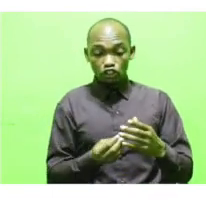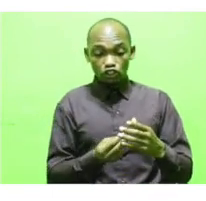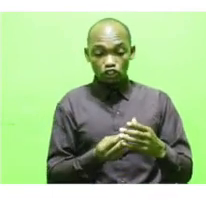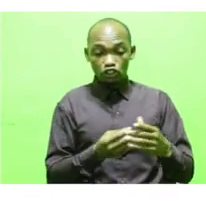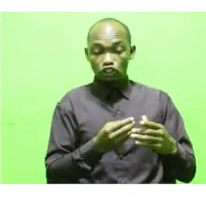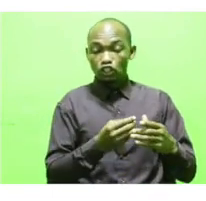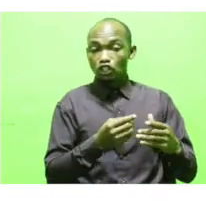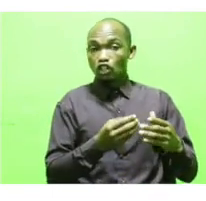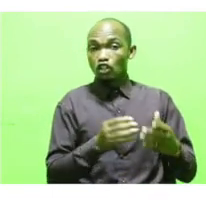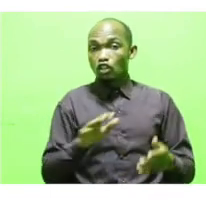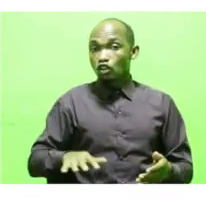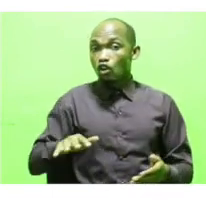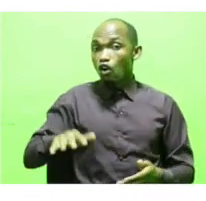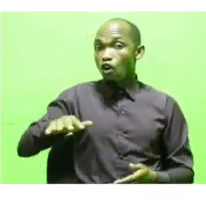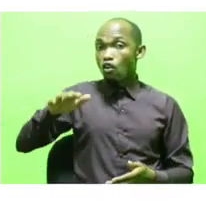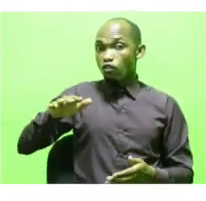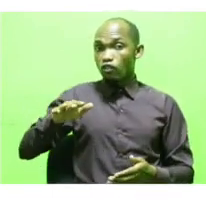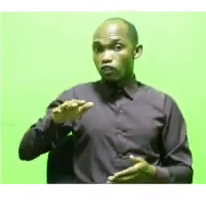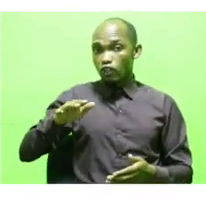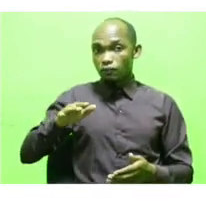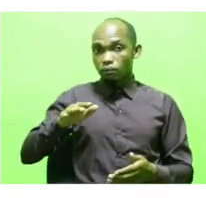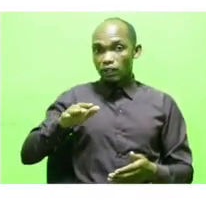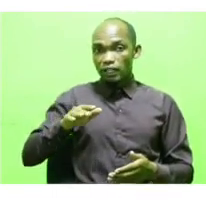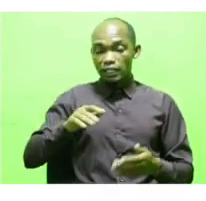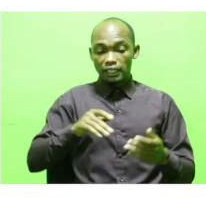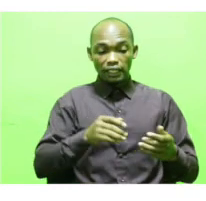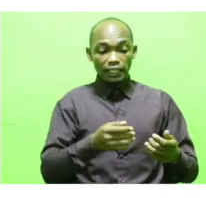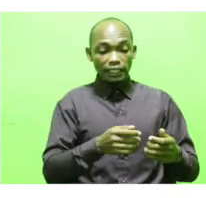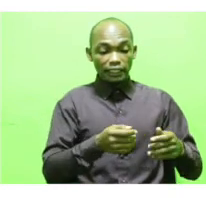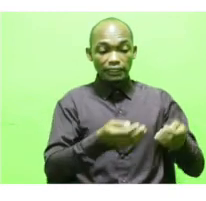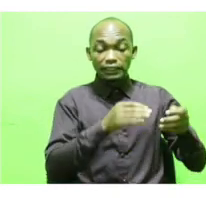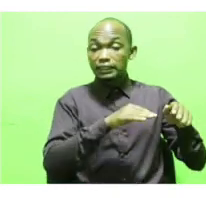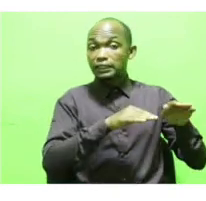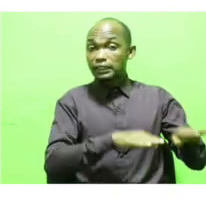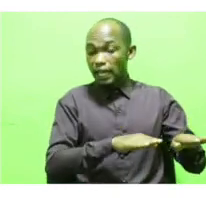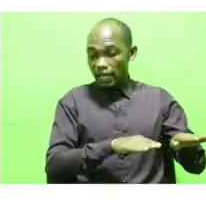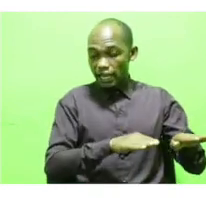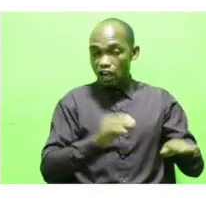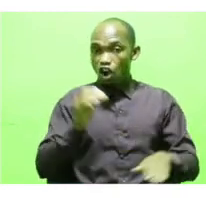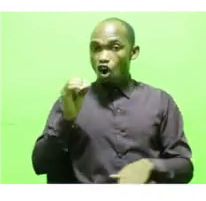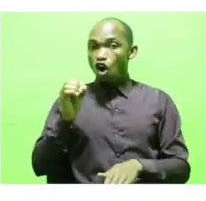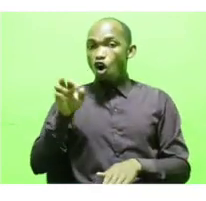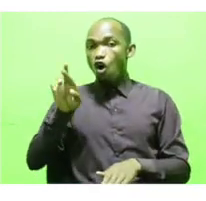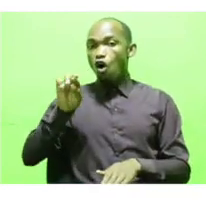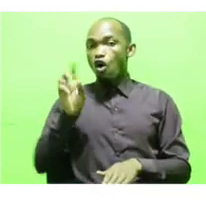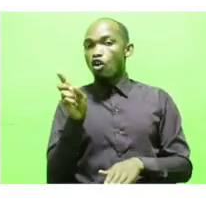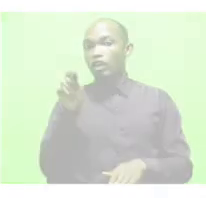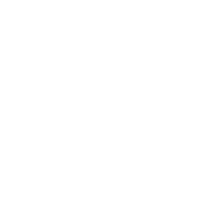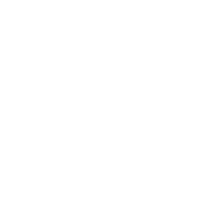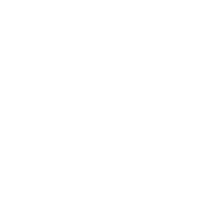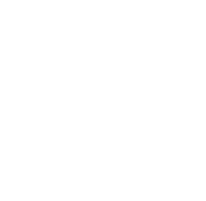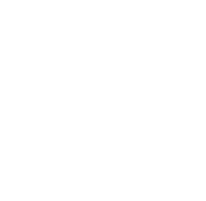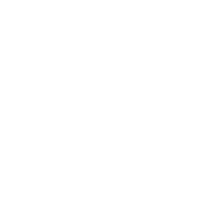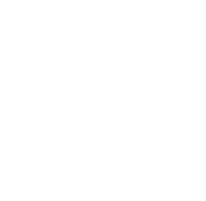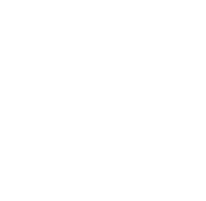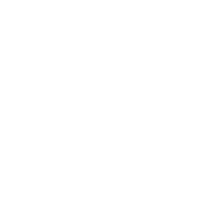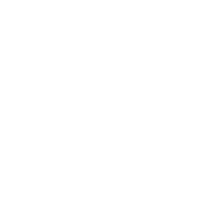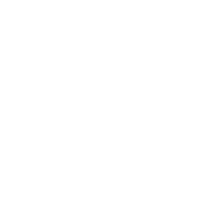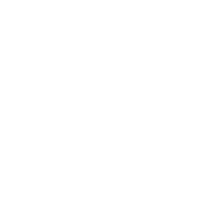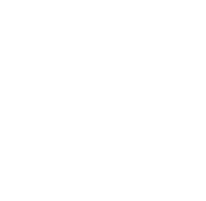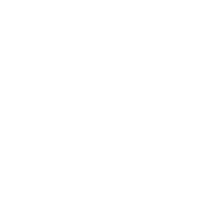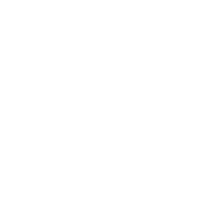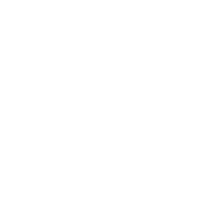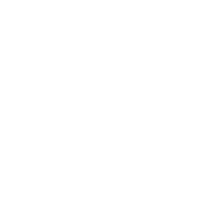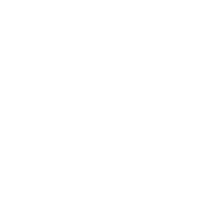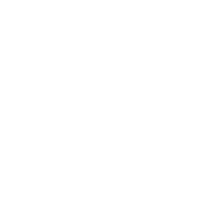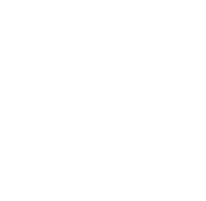the growing of the entire organism. The entire organism undergoes growth. For instance, organisms